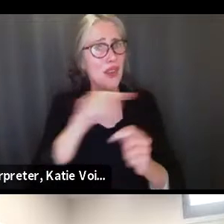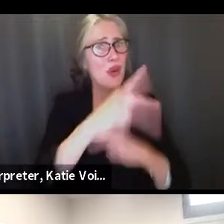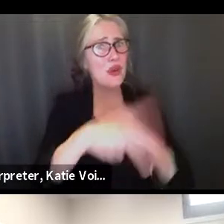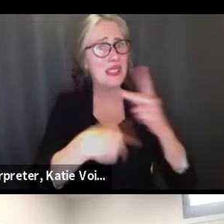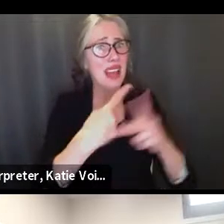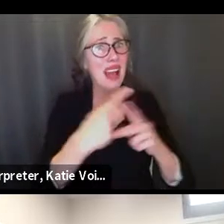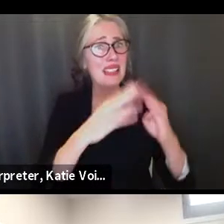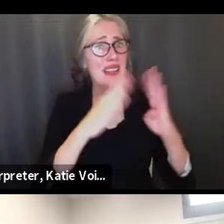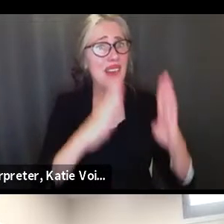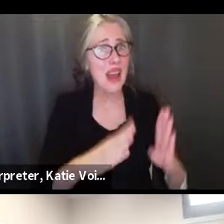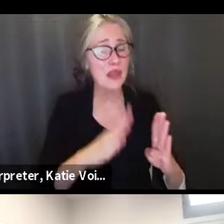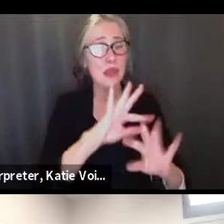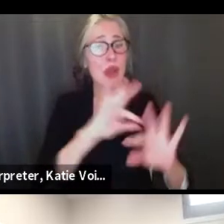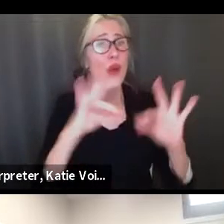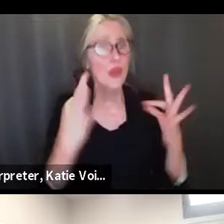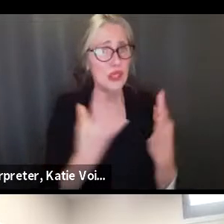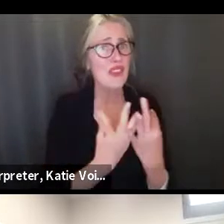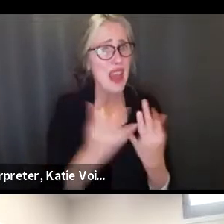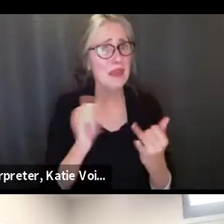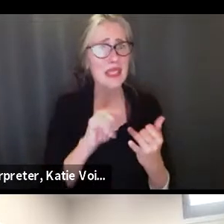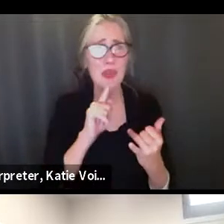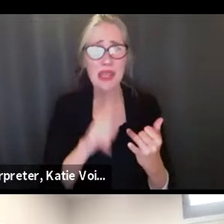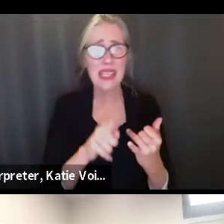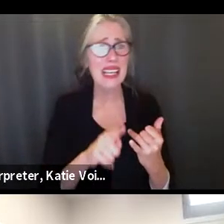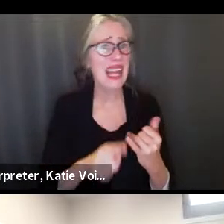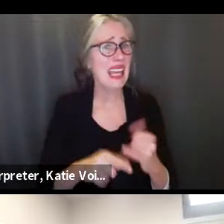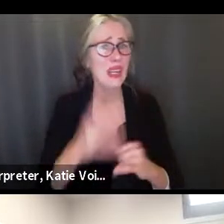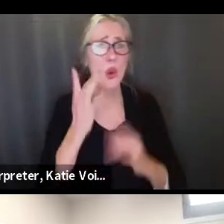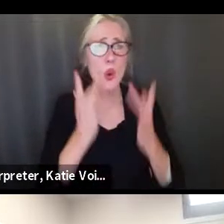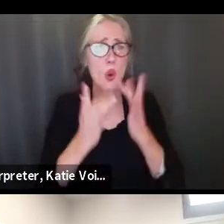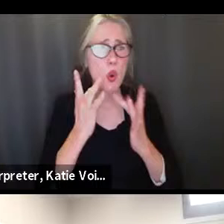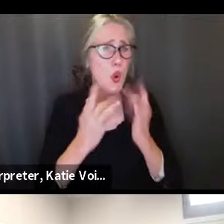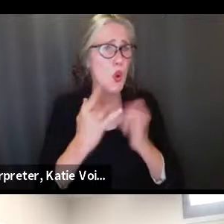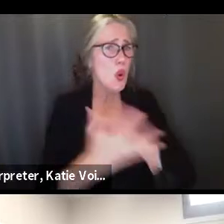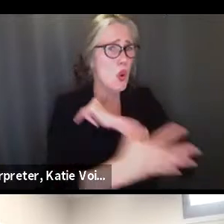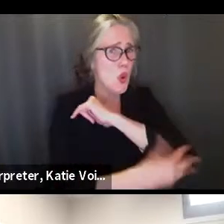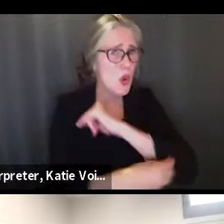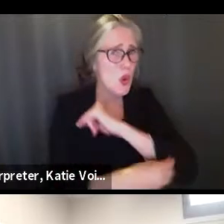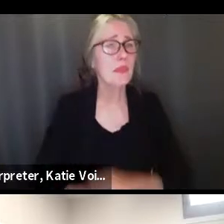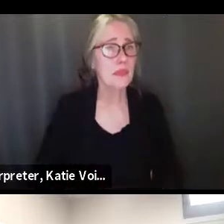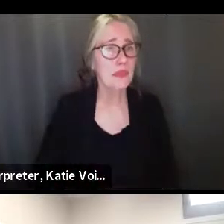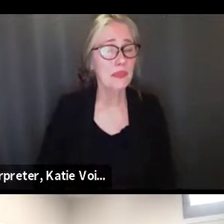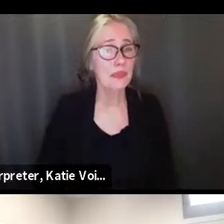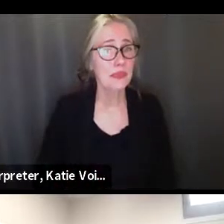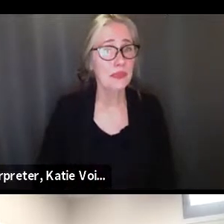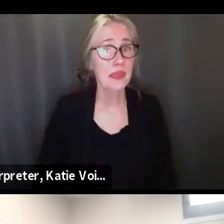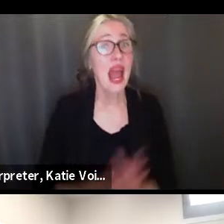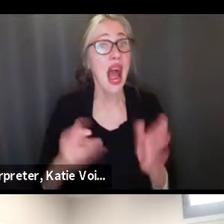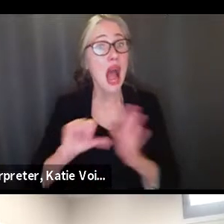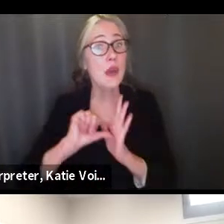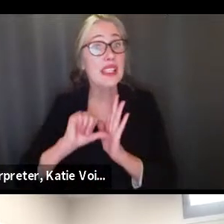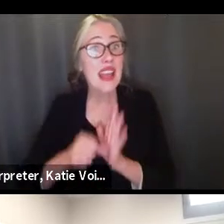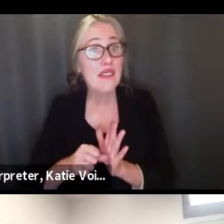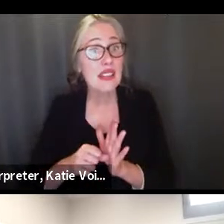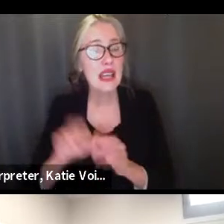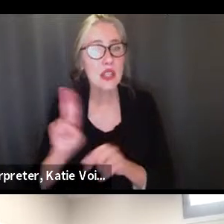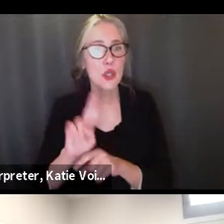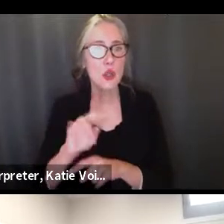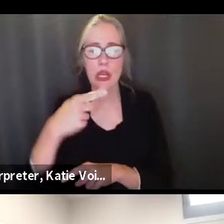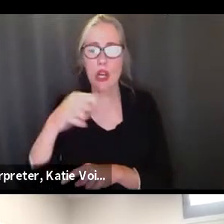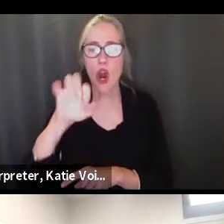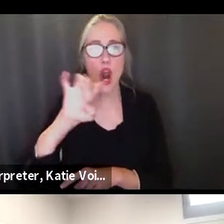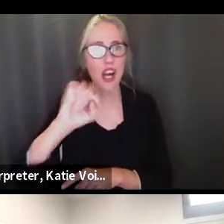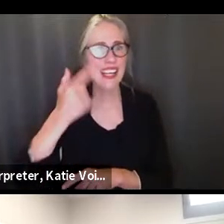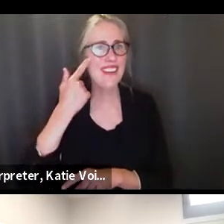the achievement gap, just like the one that Michelle was referring to earlier. I want to highlight that, you know, we are using Harding as